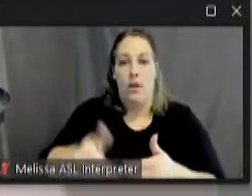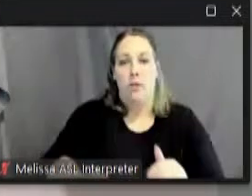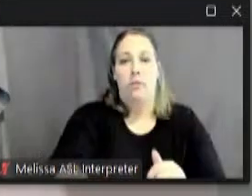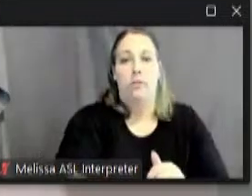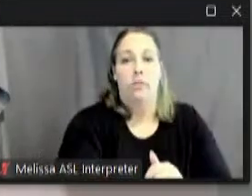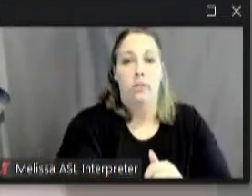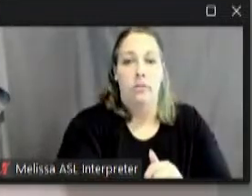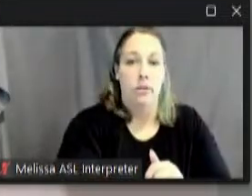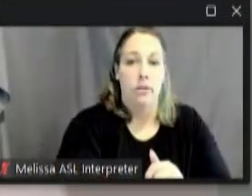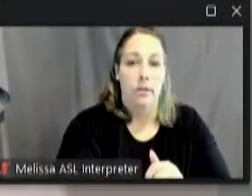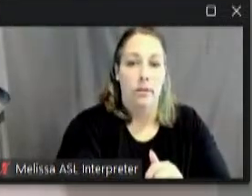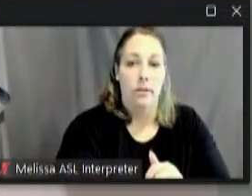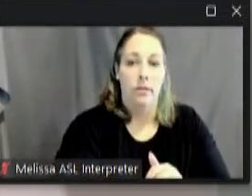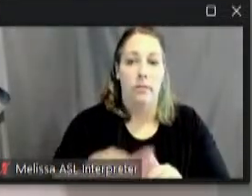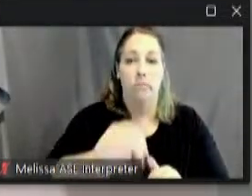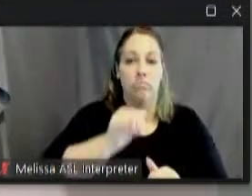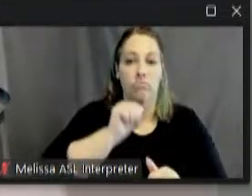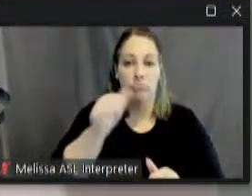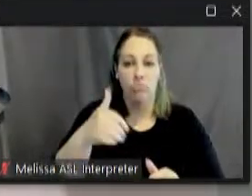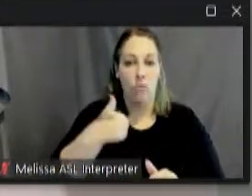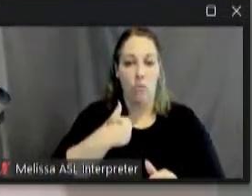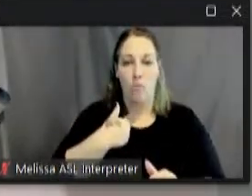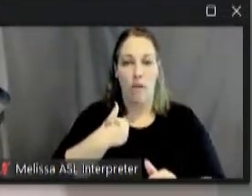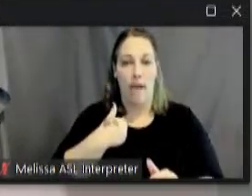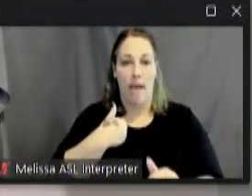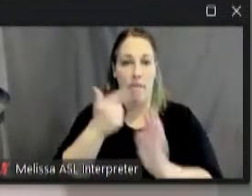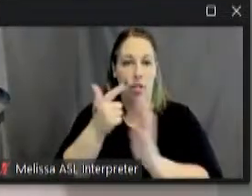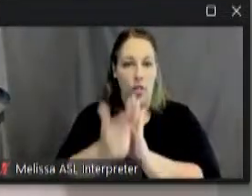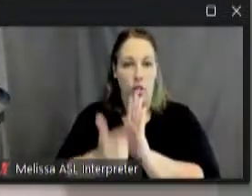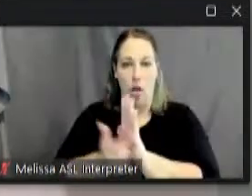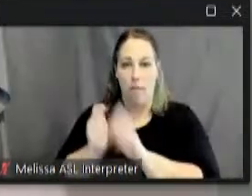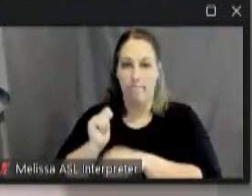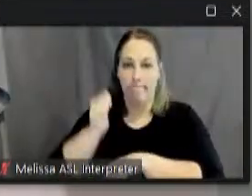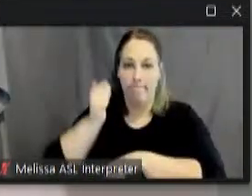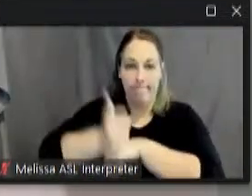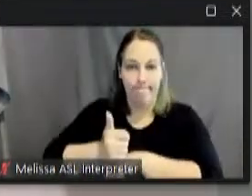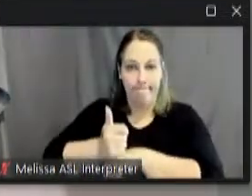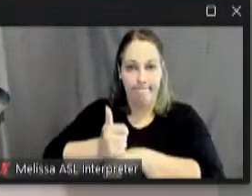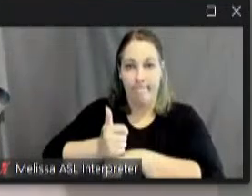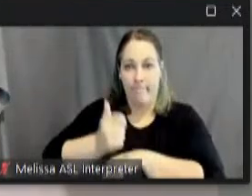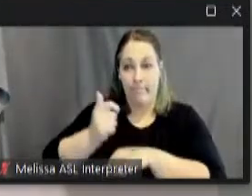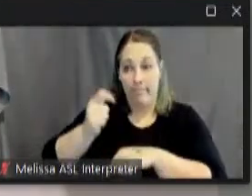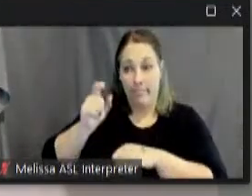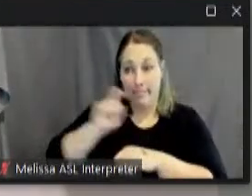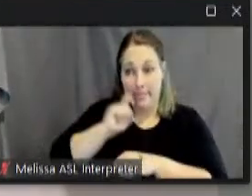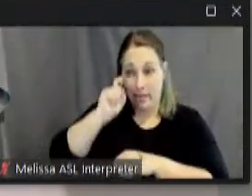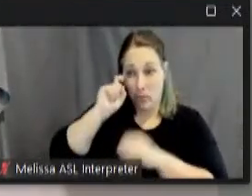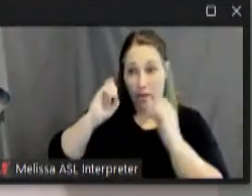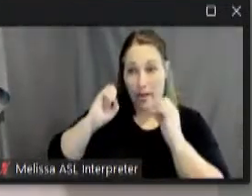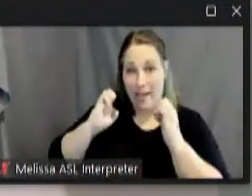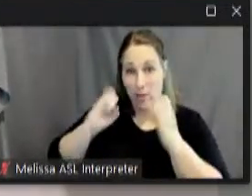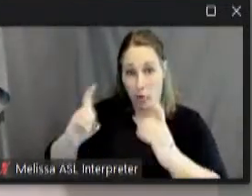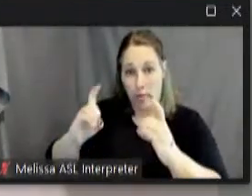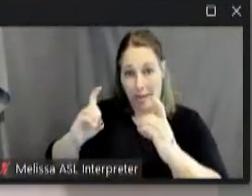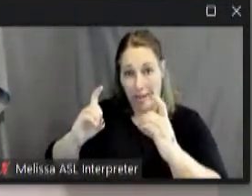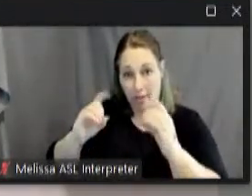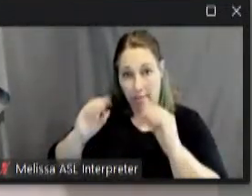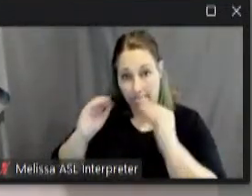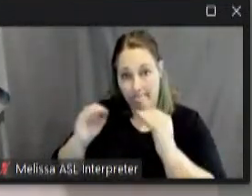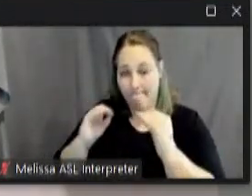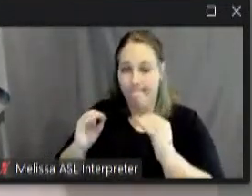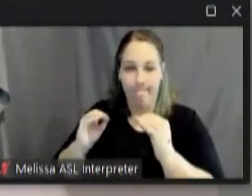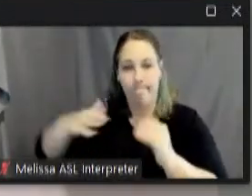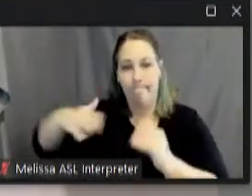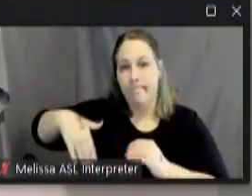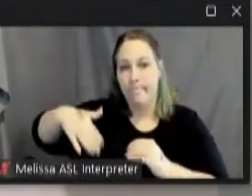do not have a law per se yet for sexual education, but all personnel in the health